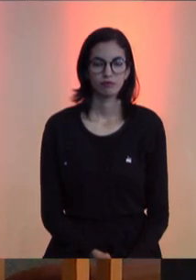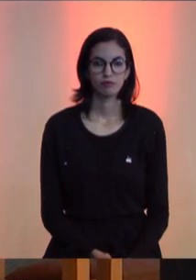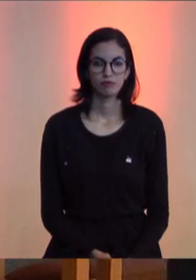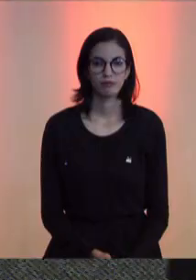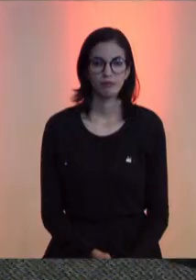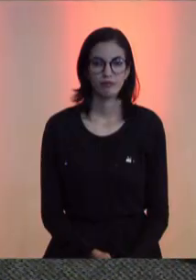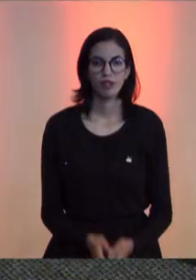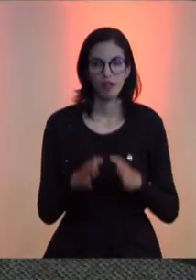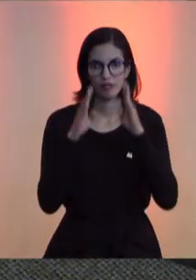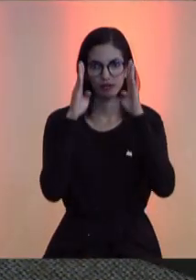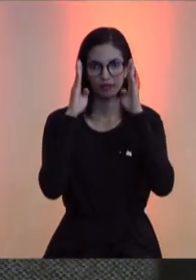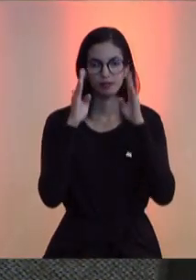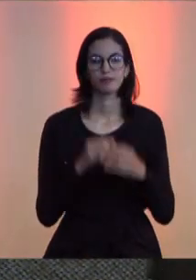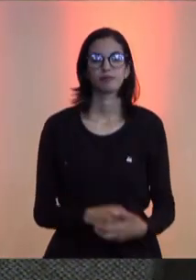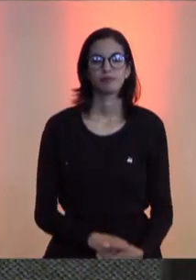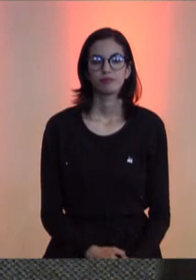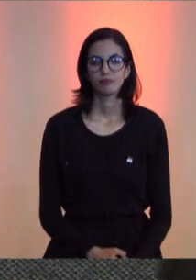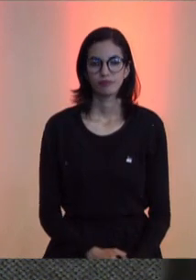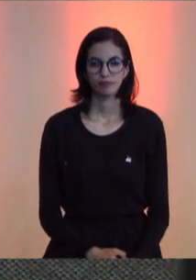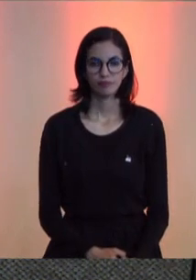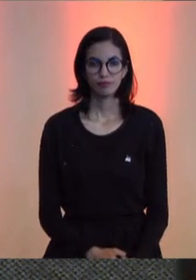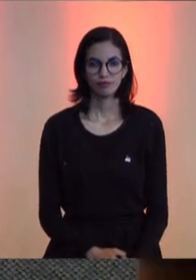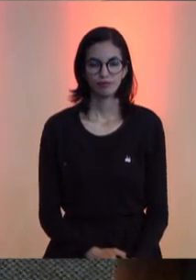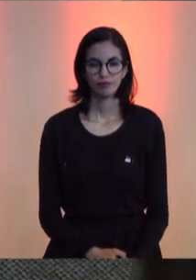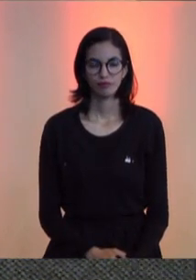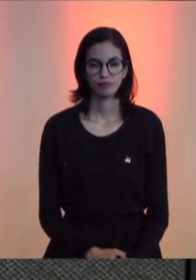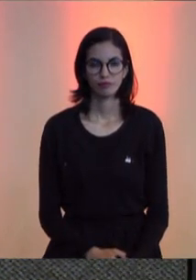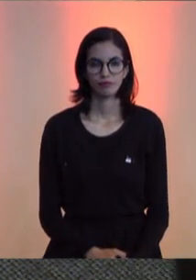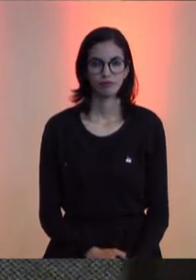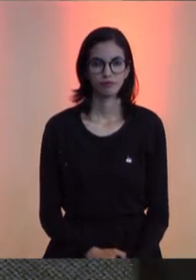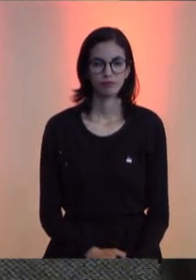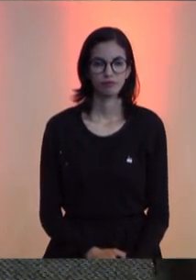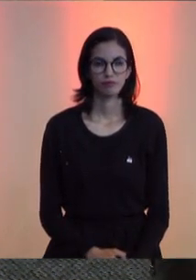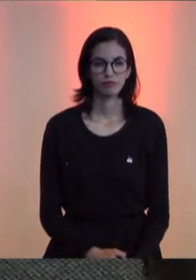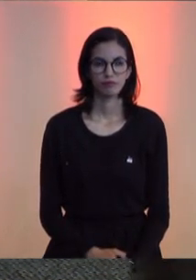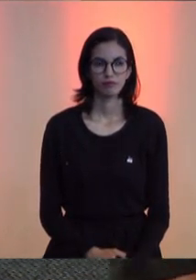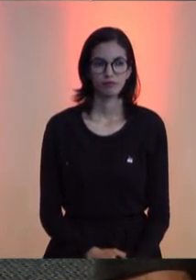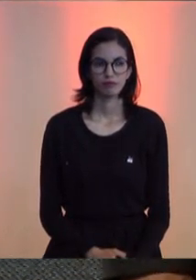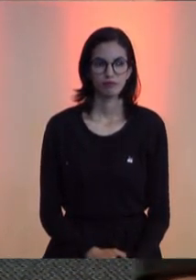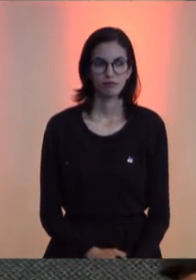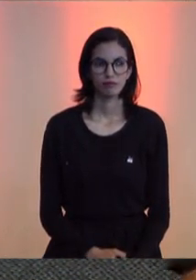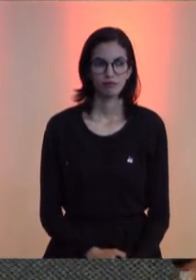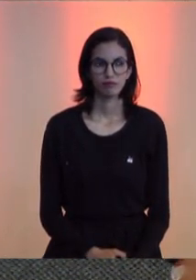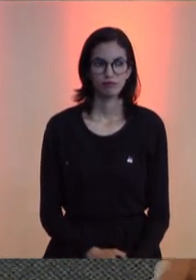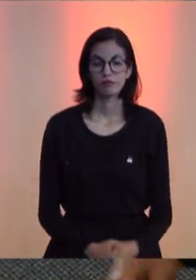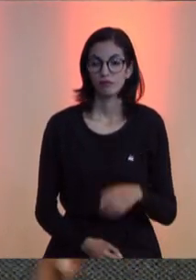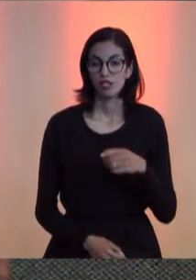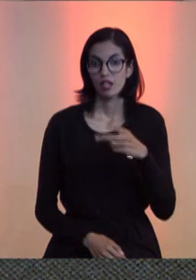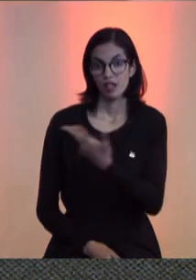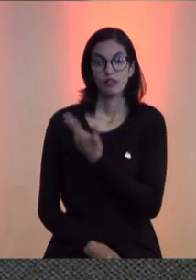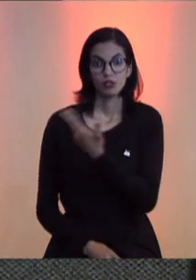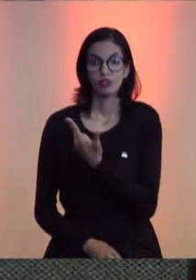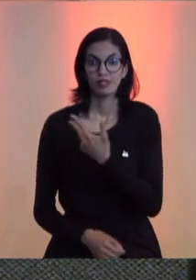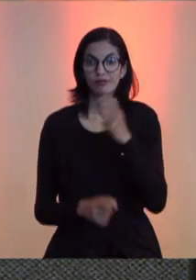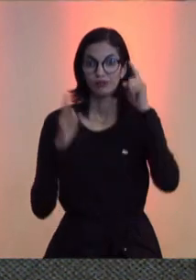miren. They didn't know that they're going to end up being slaves. No imaginaban que iban a terminar siendo